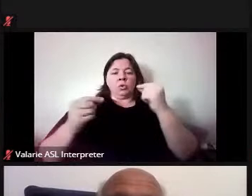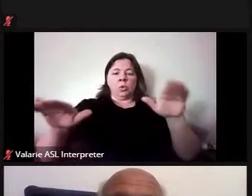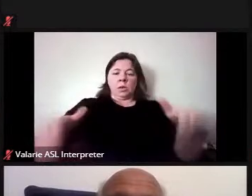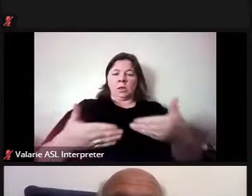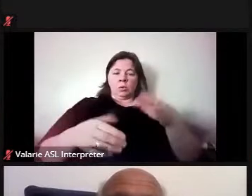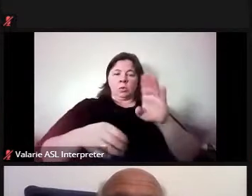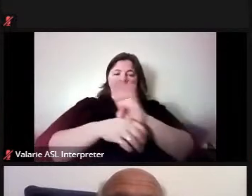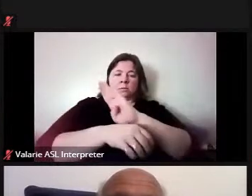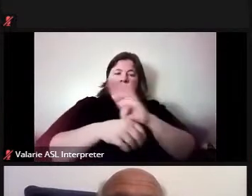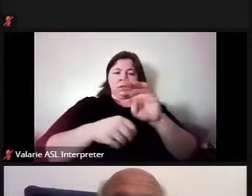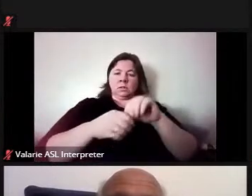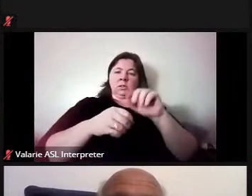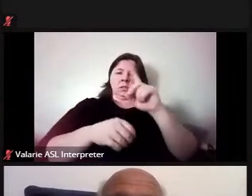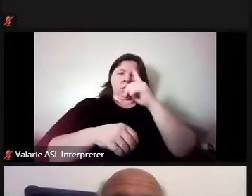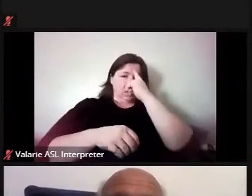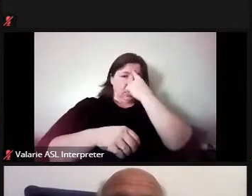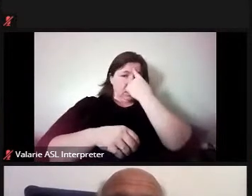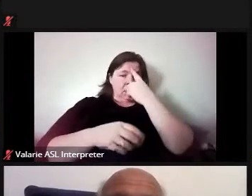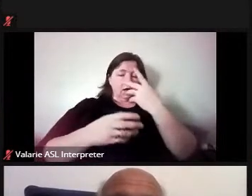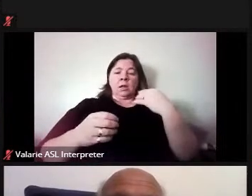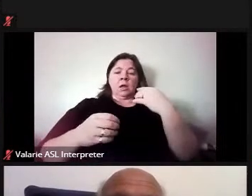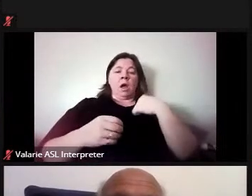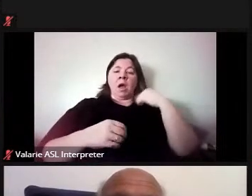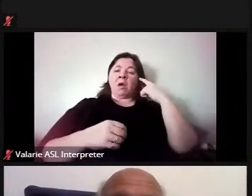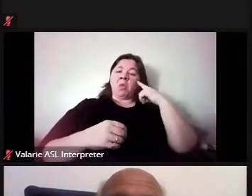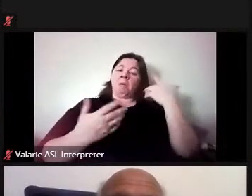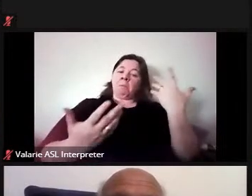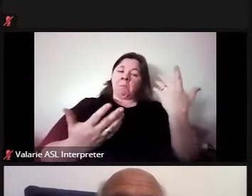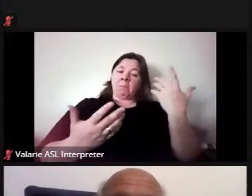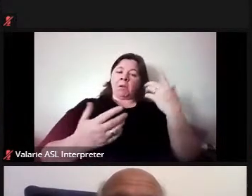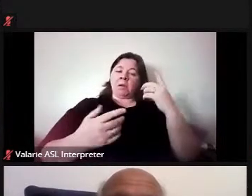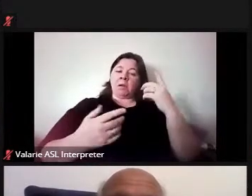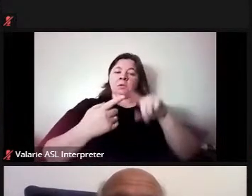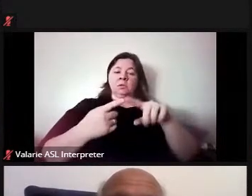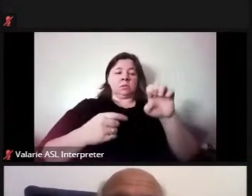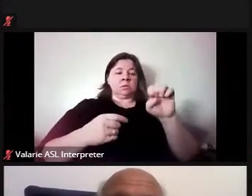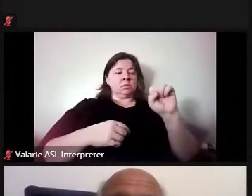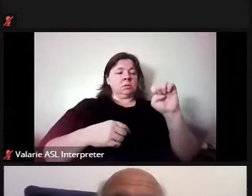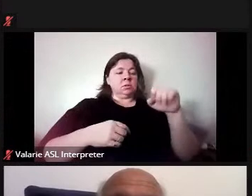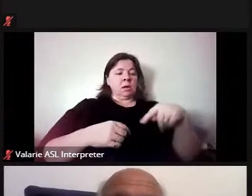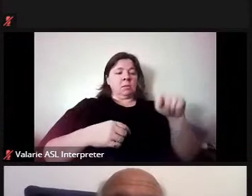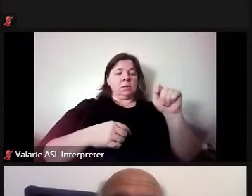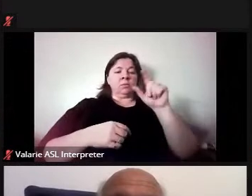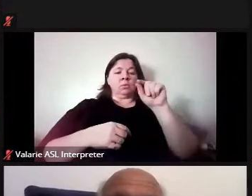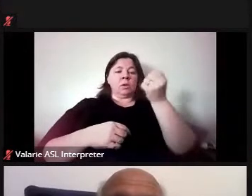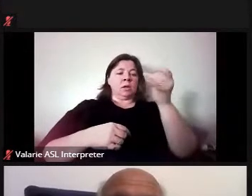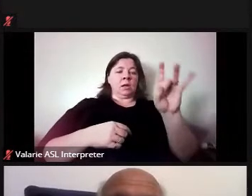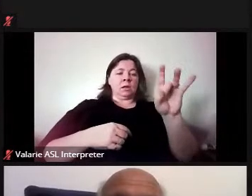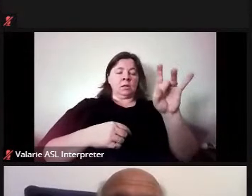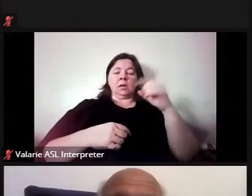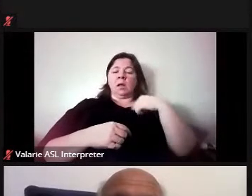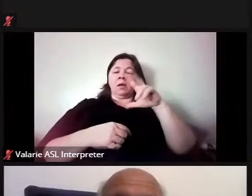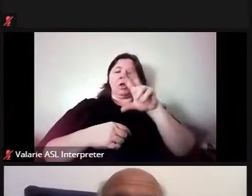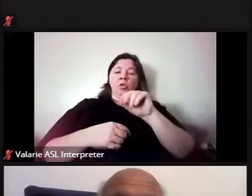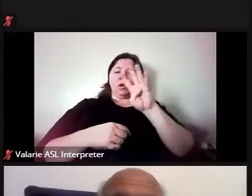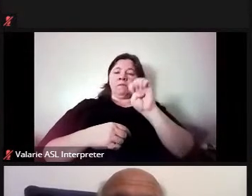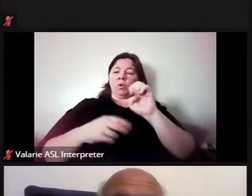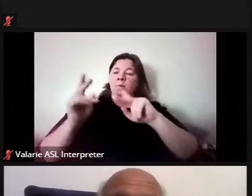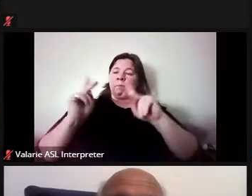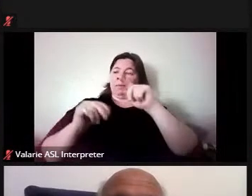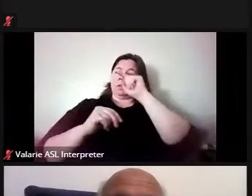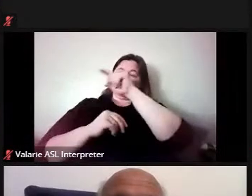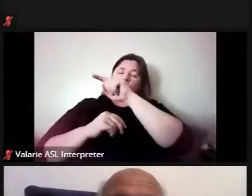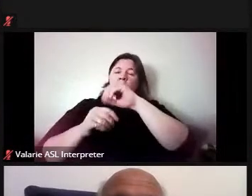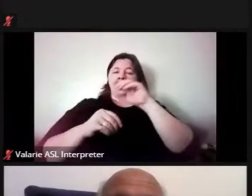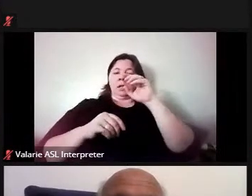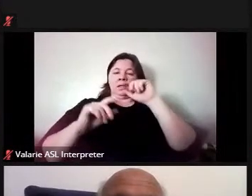this business to India? And no doubt, I was till September 2018, I was having a 30, 40 team in India, my friends